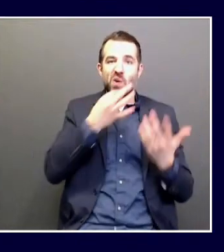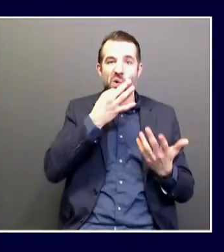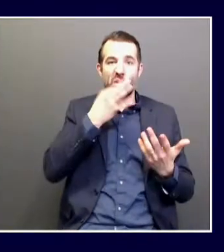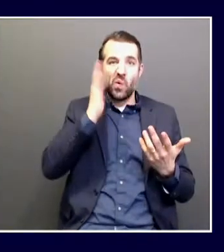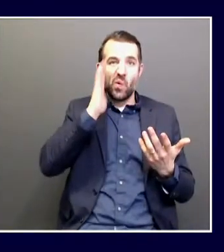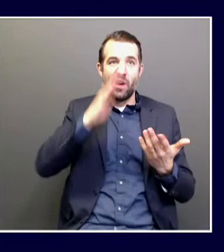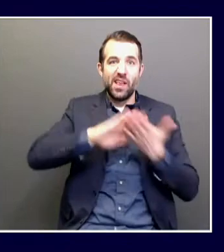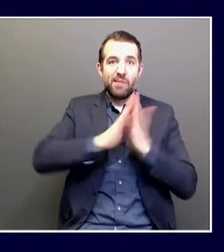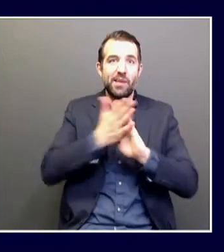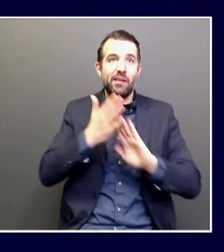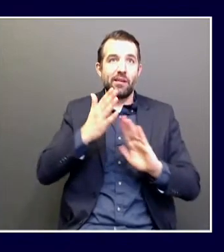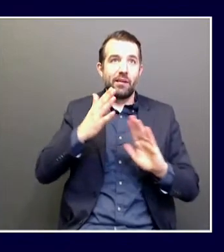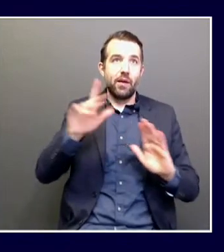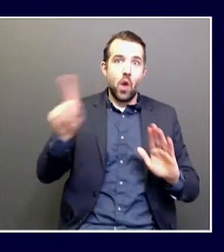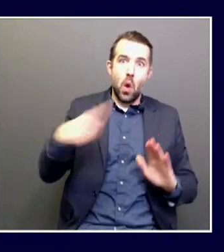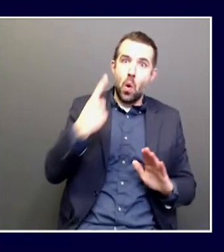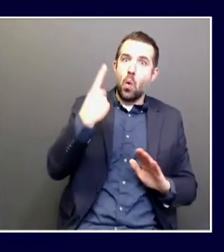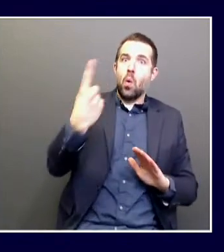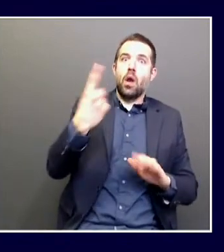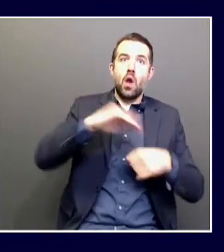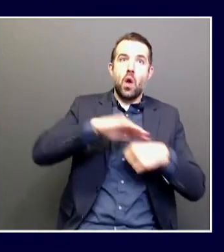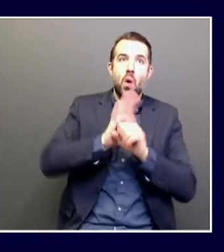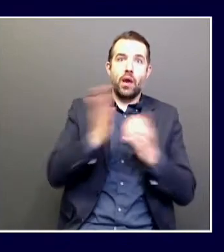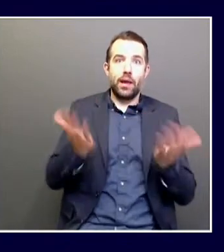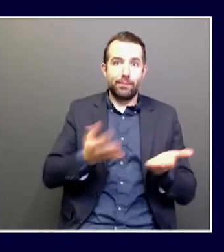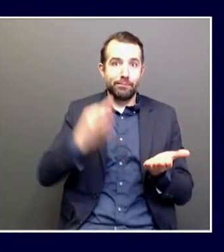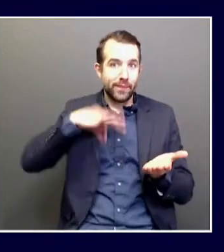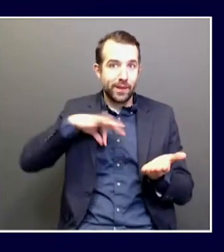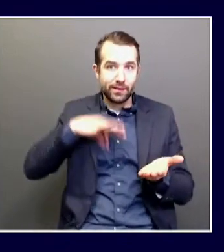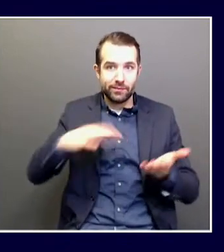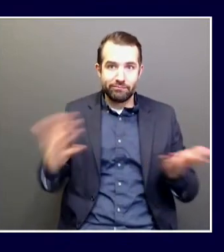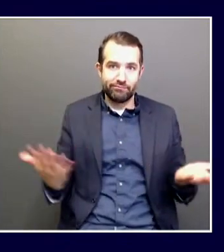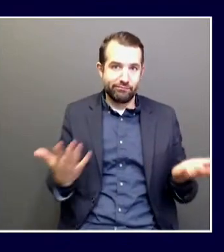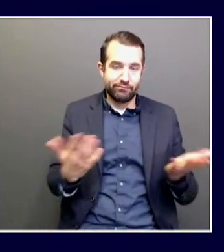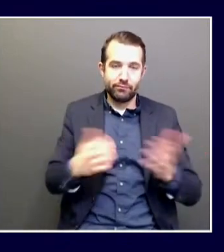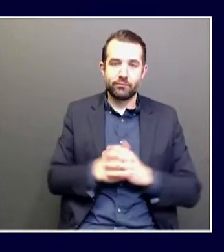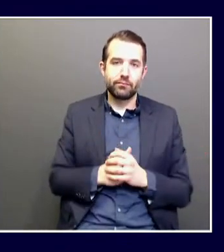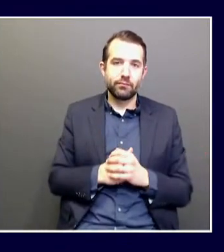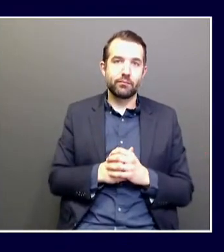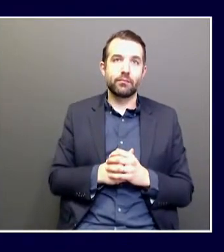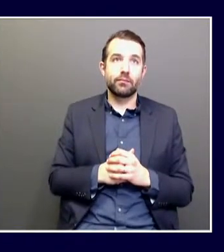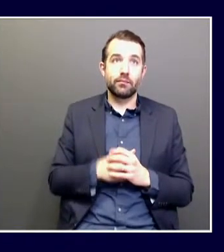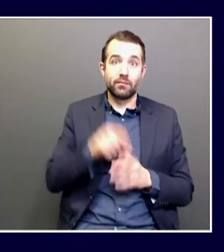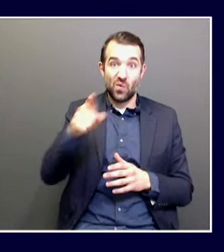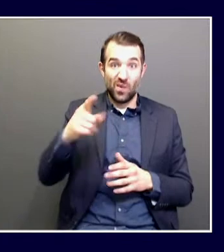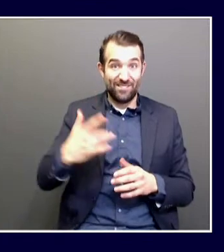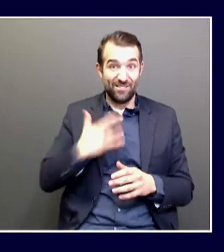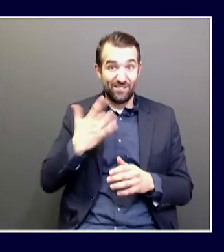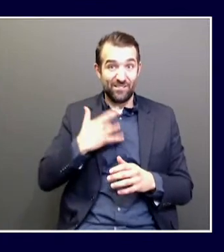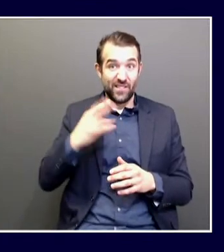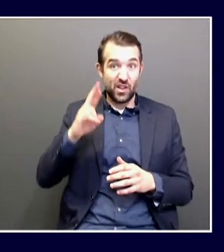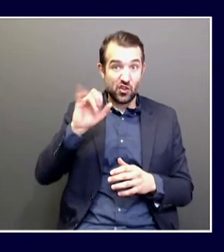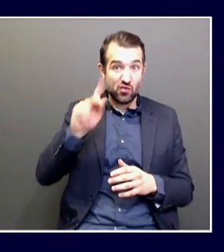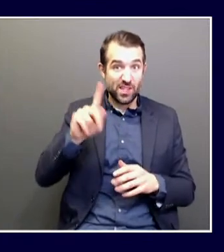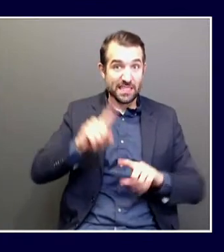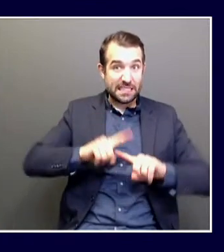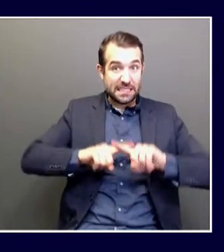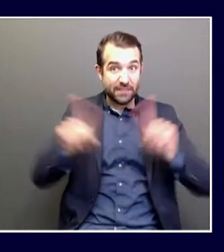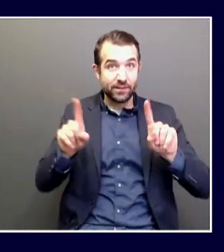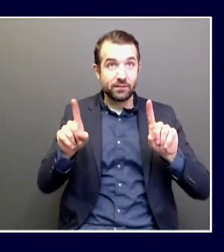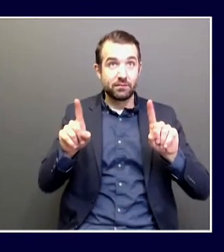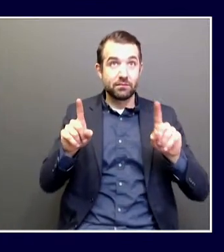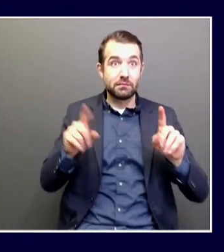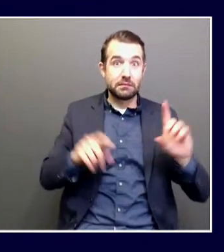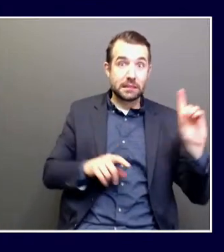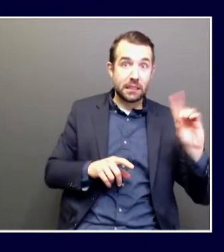If you are going, and so the supposition in your question that there is a differential risk profile from Delta versus Omicron is